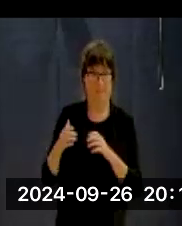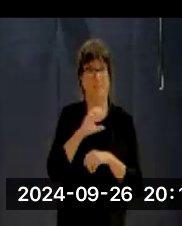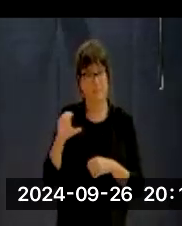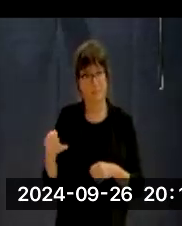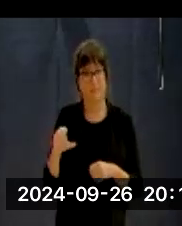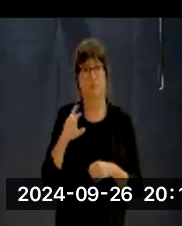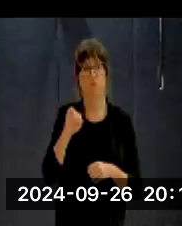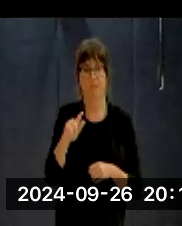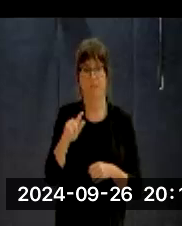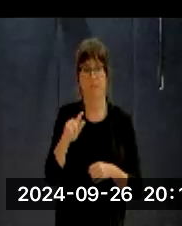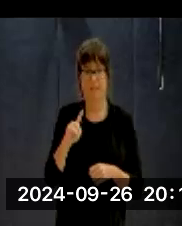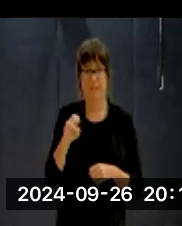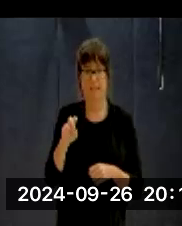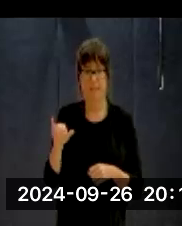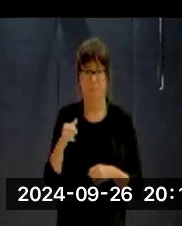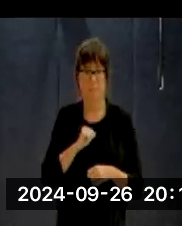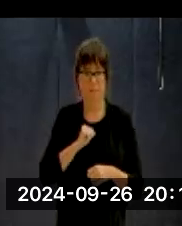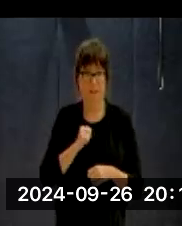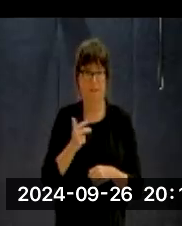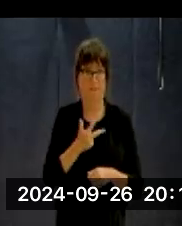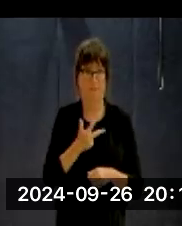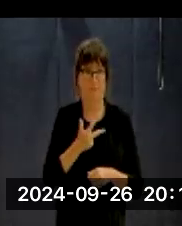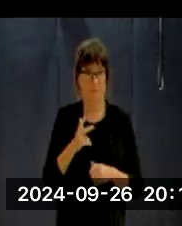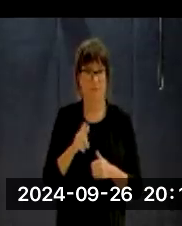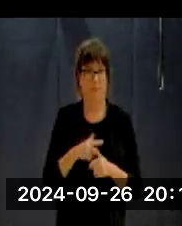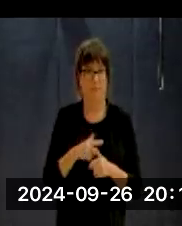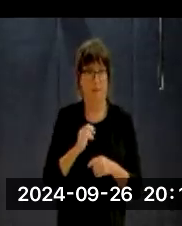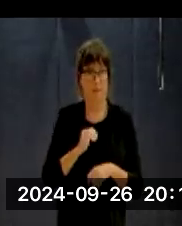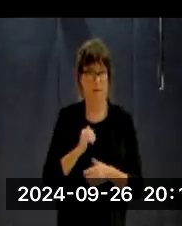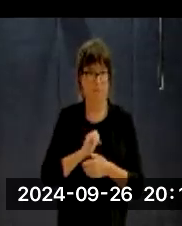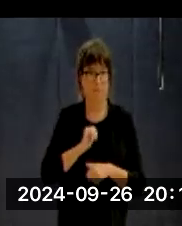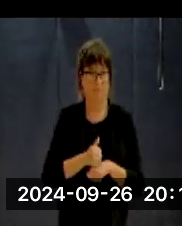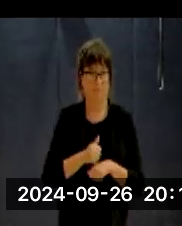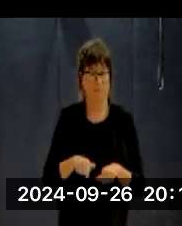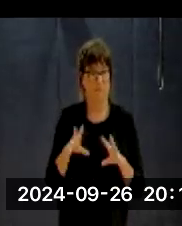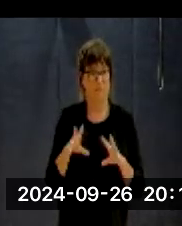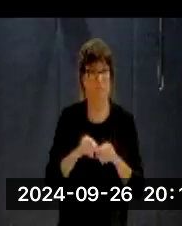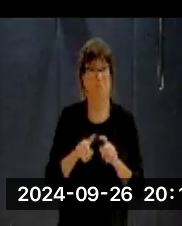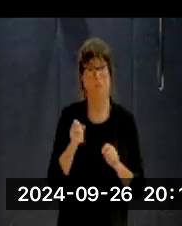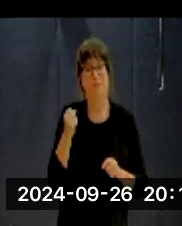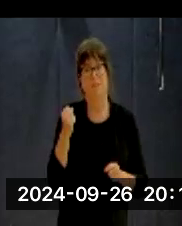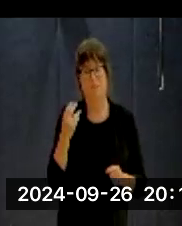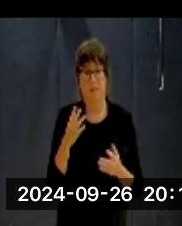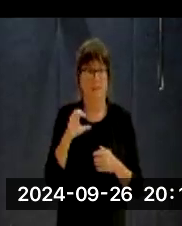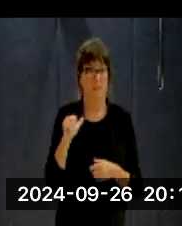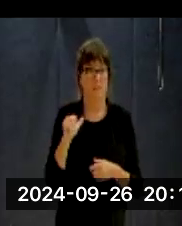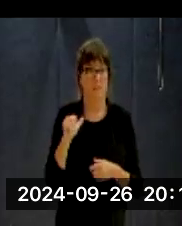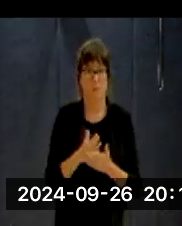Denny, and myself, that have helped shape this forum, but the work has been done by incredible civil rights